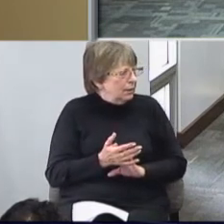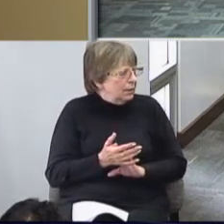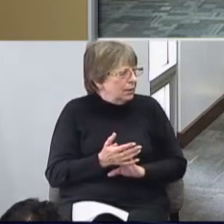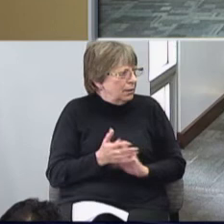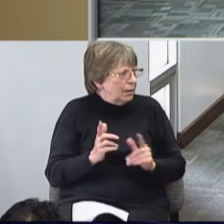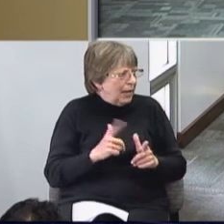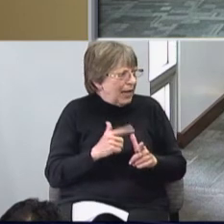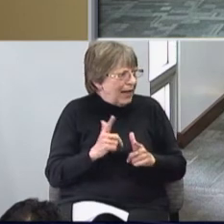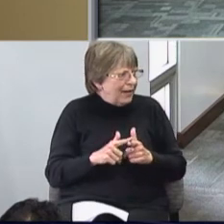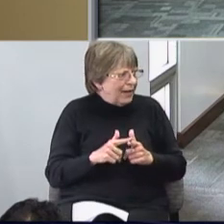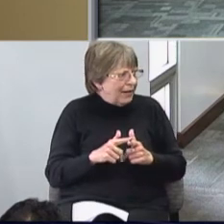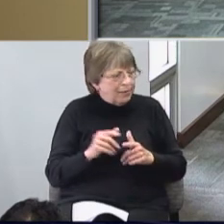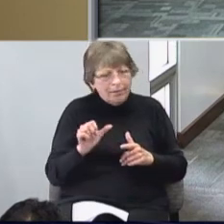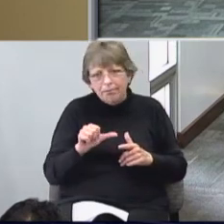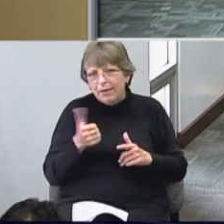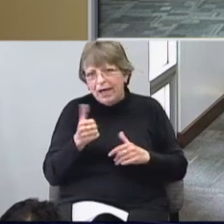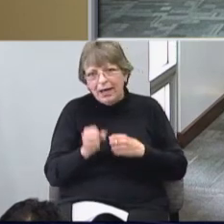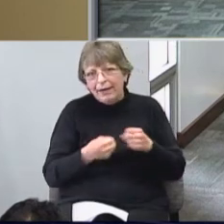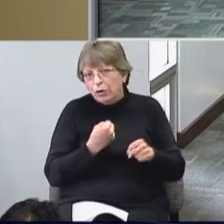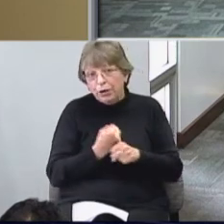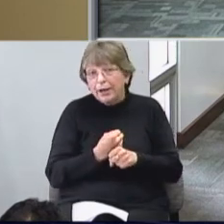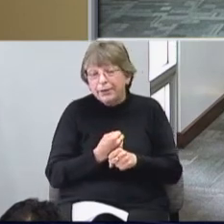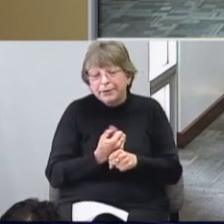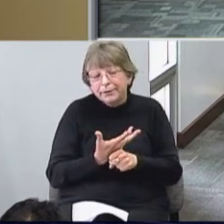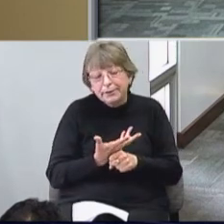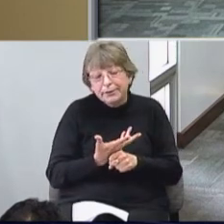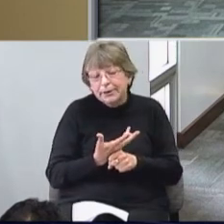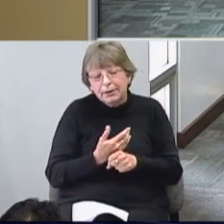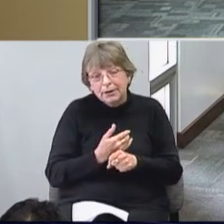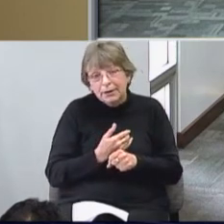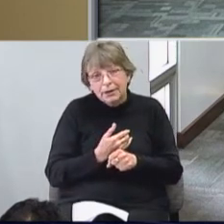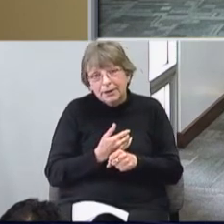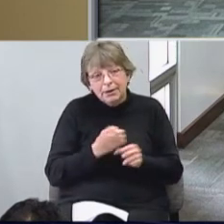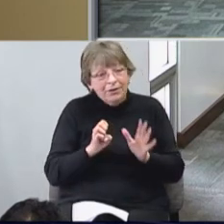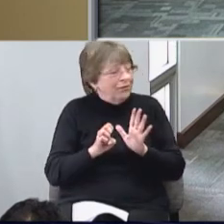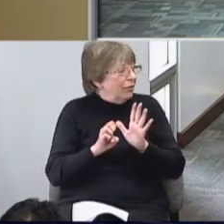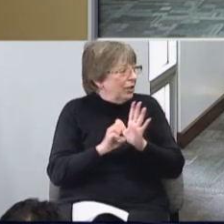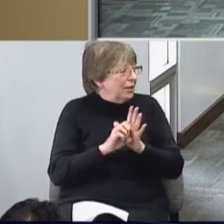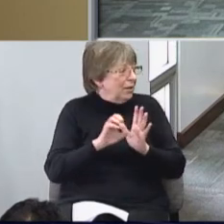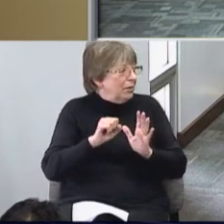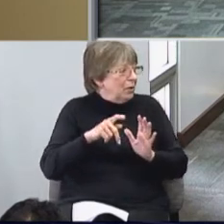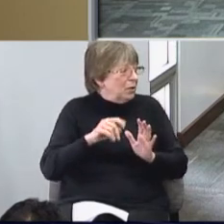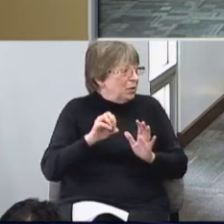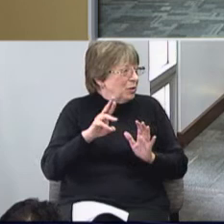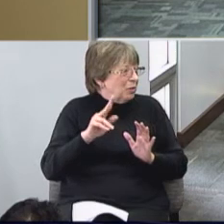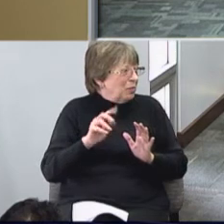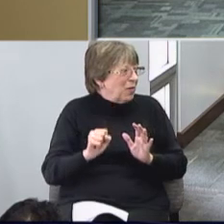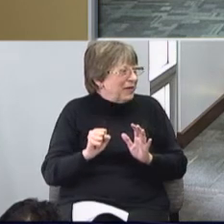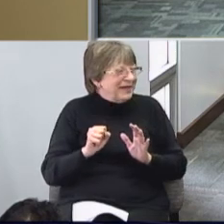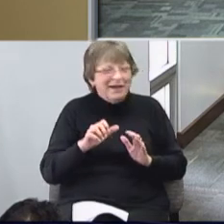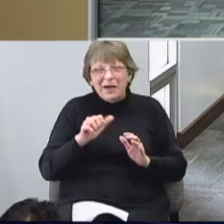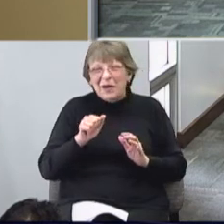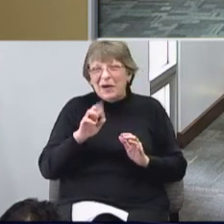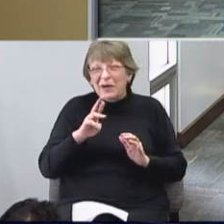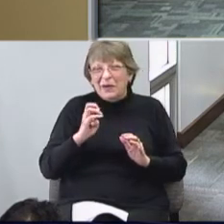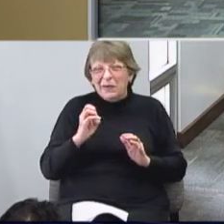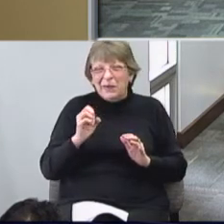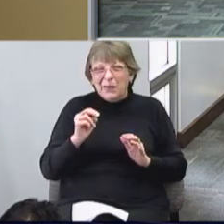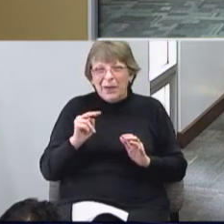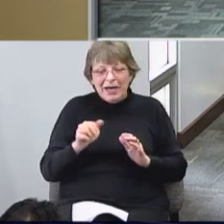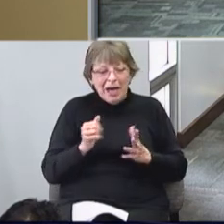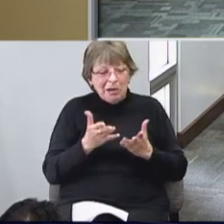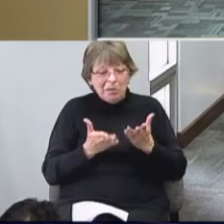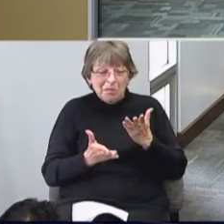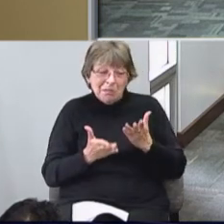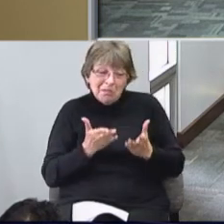And then other years, for example, the sports arena, we might get a little Right. anxious about